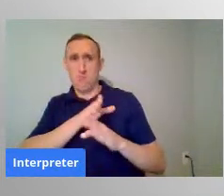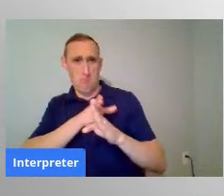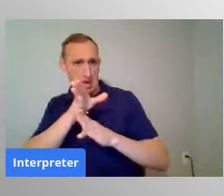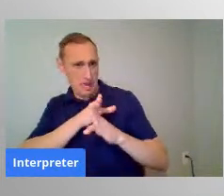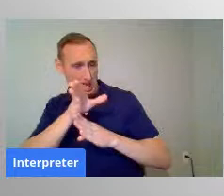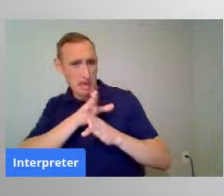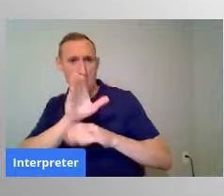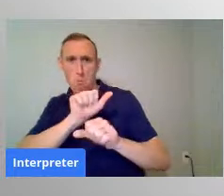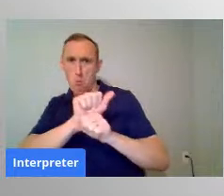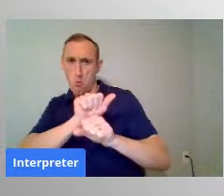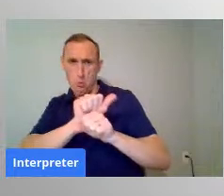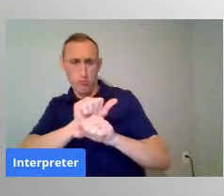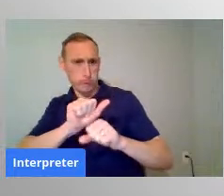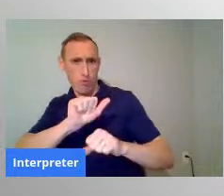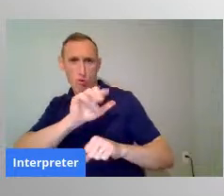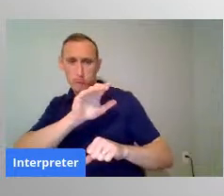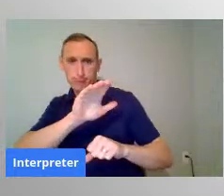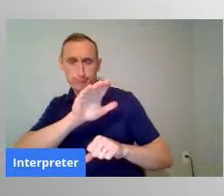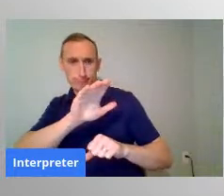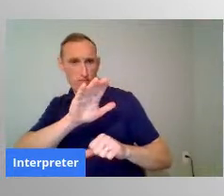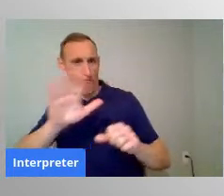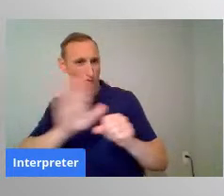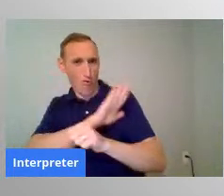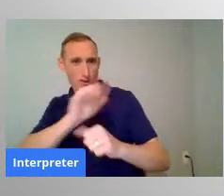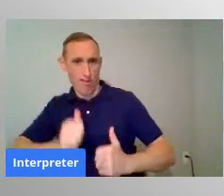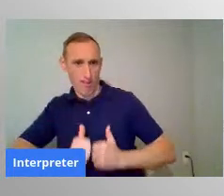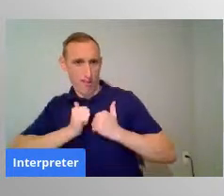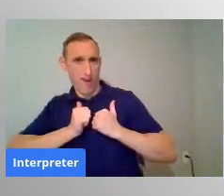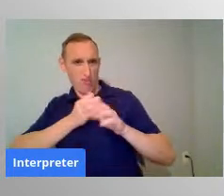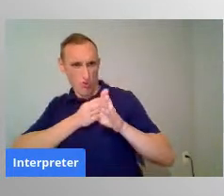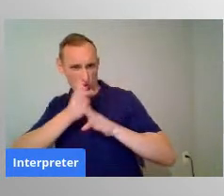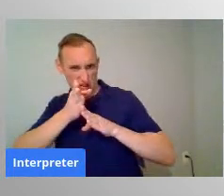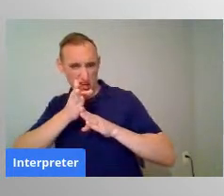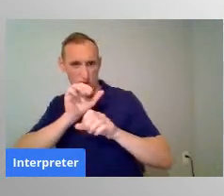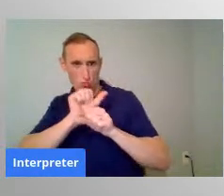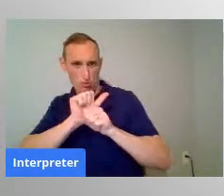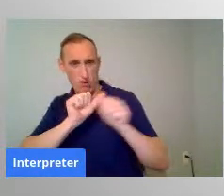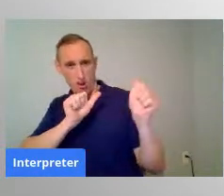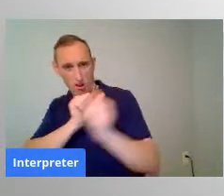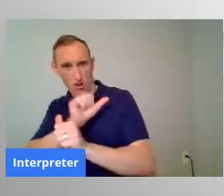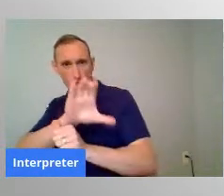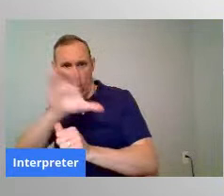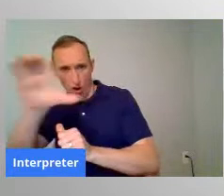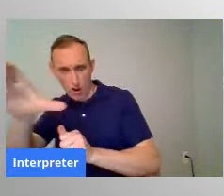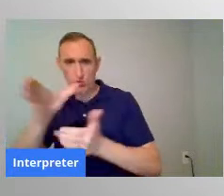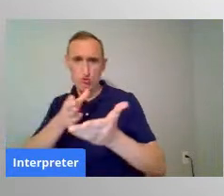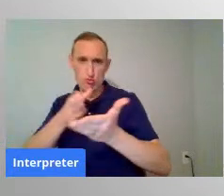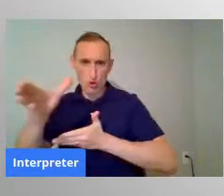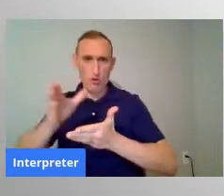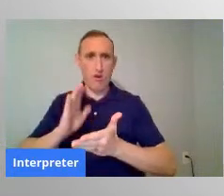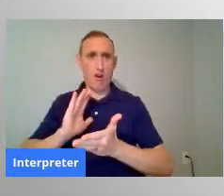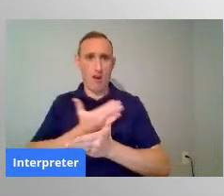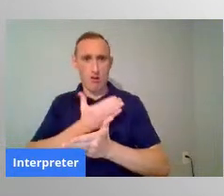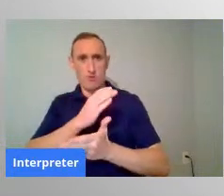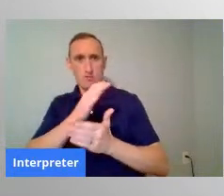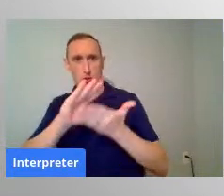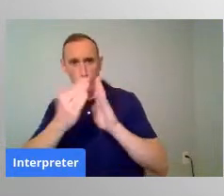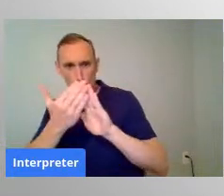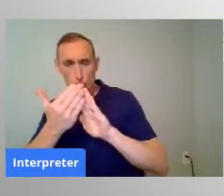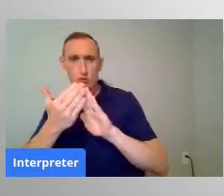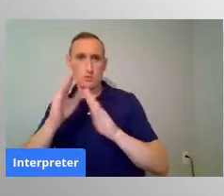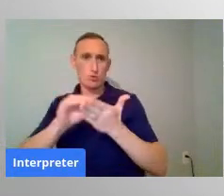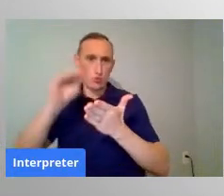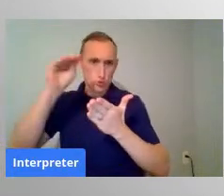for her entire life, and she has worked and served our students and community in many capacities. And we just want to publicly